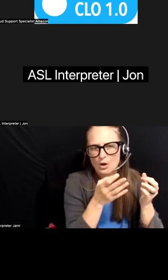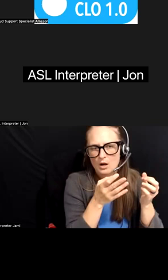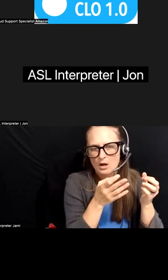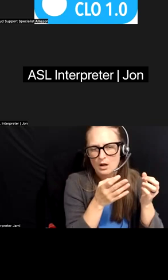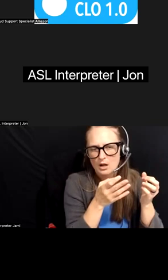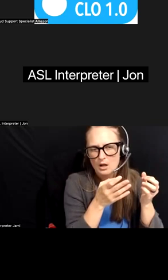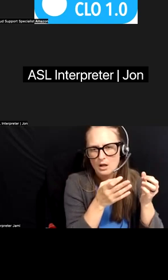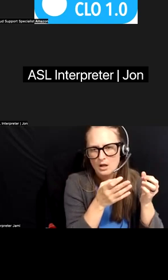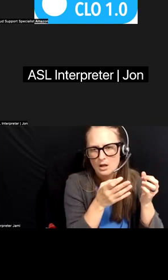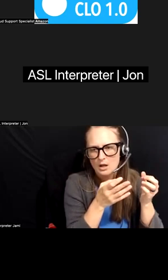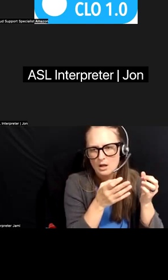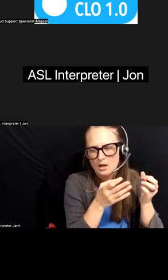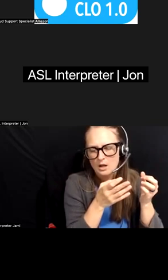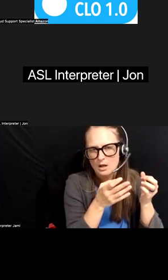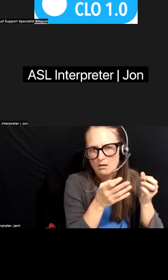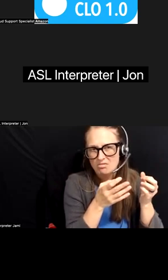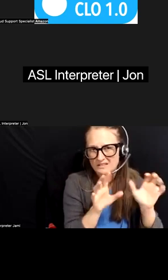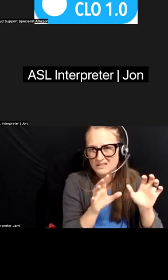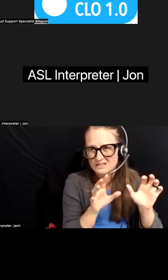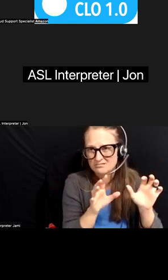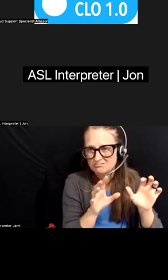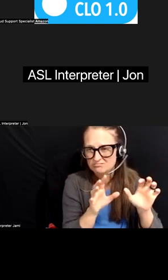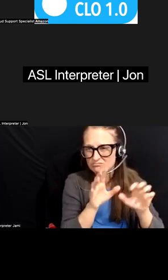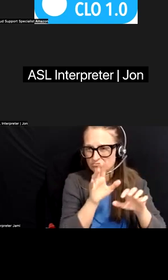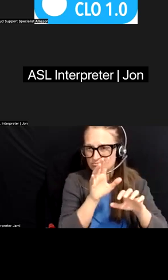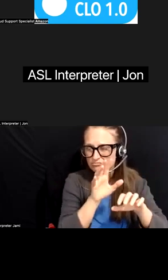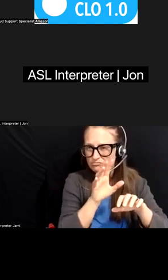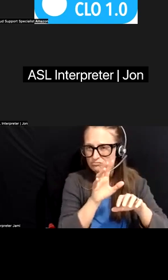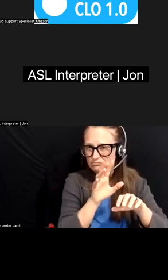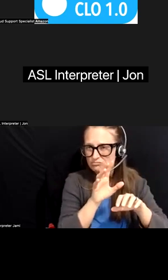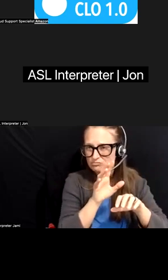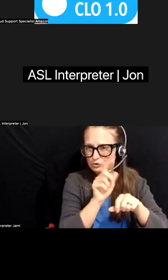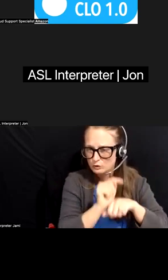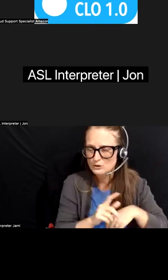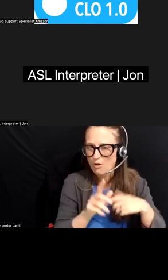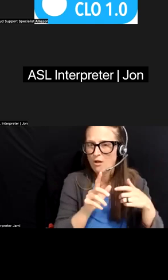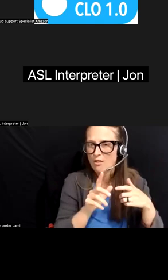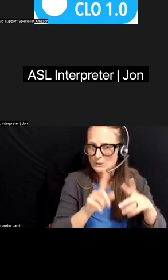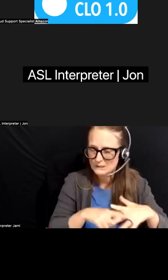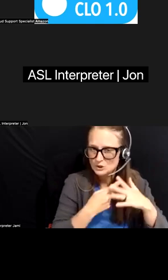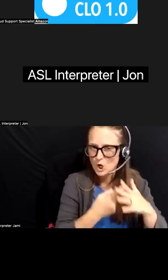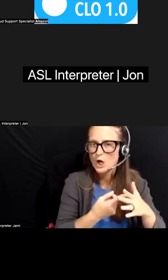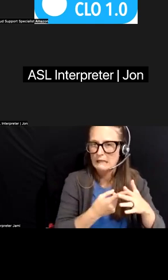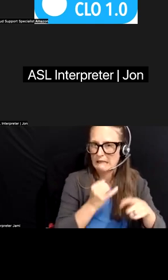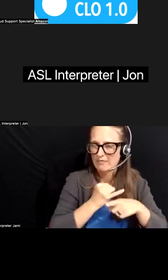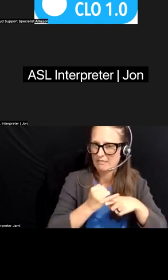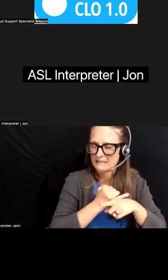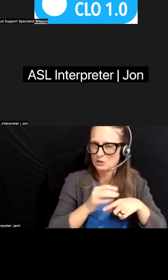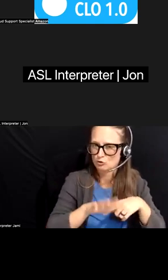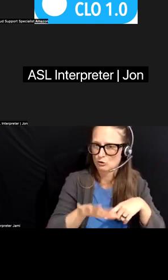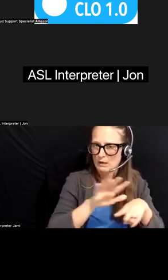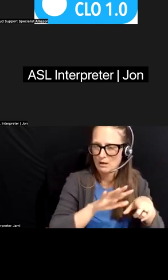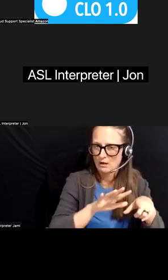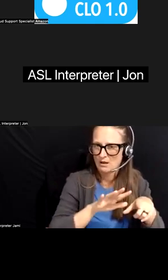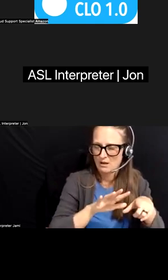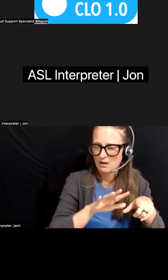And this is traditional. That's what happened in the industry. So this trend started happening, and I've been in the industry a long